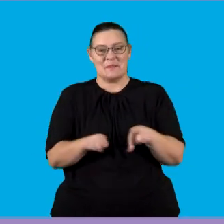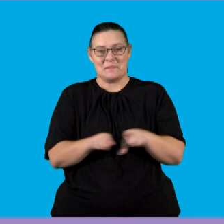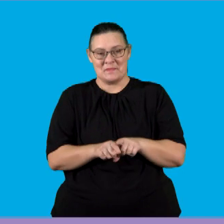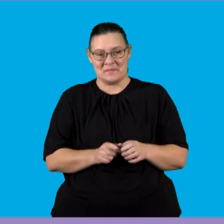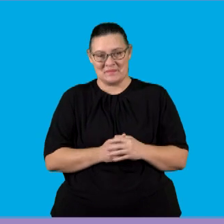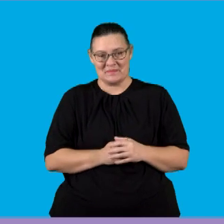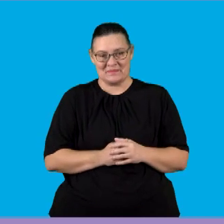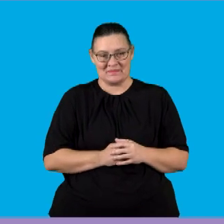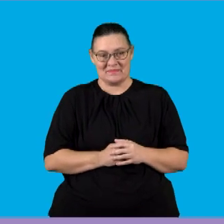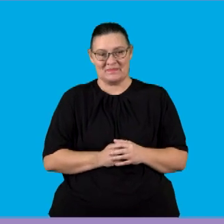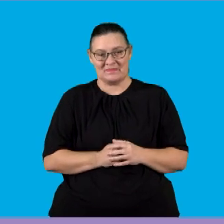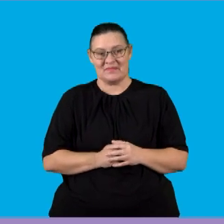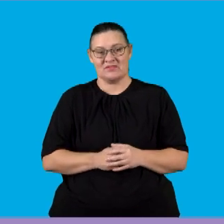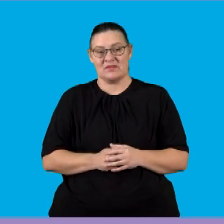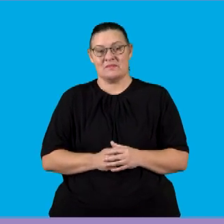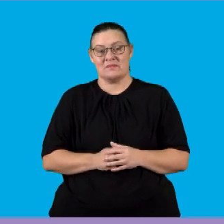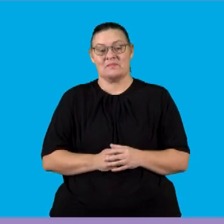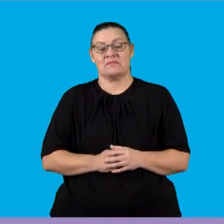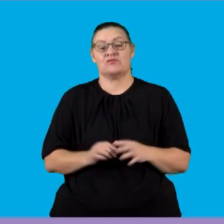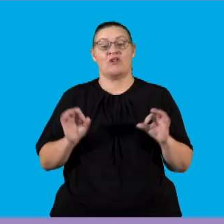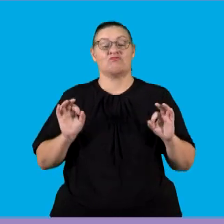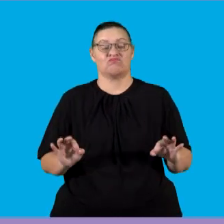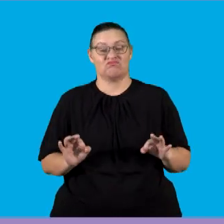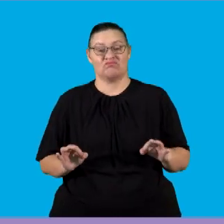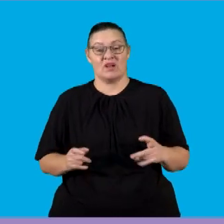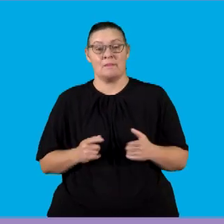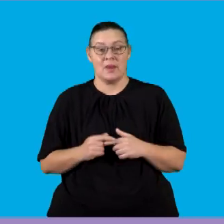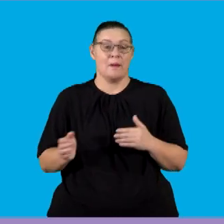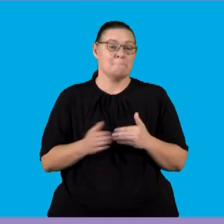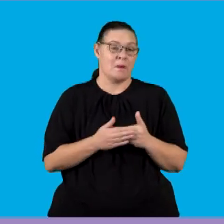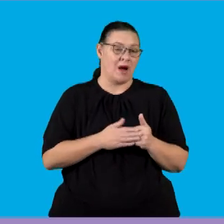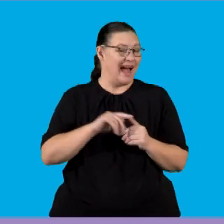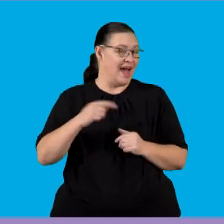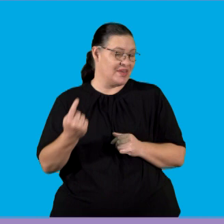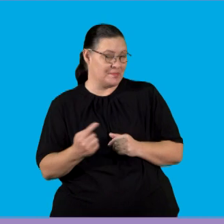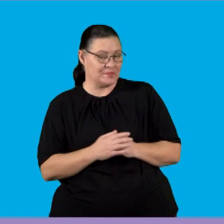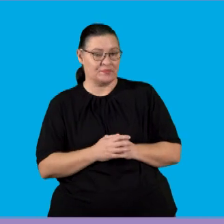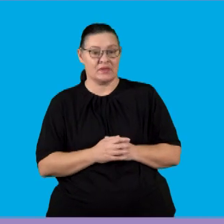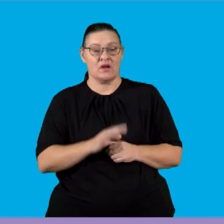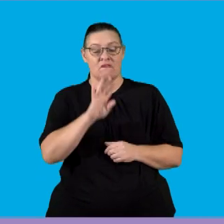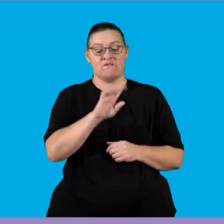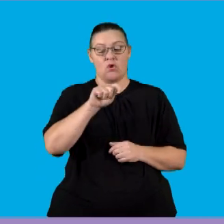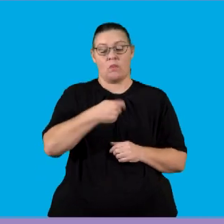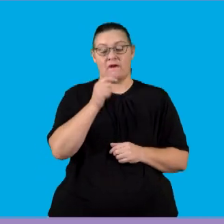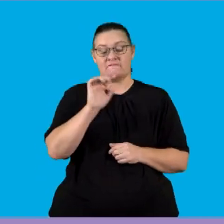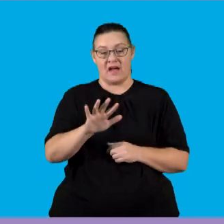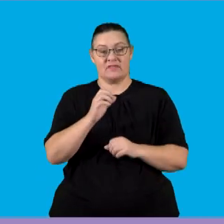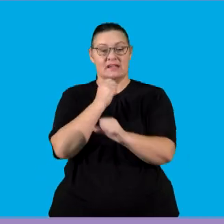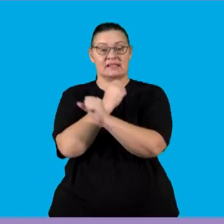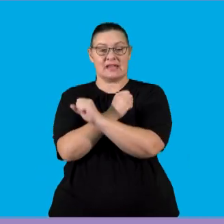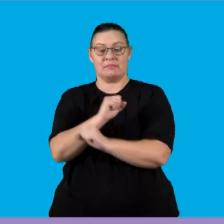that is absolutely correct. Let's see if we can expand more of these. Now we have the